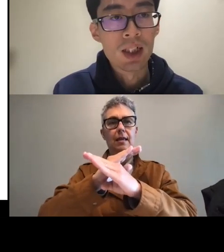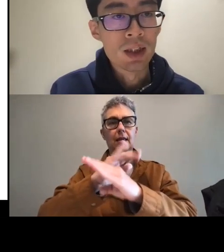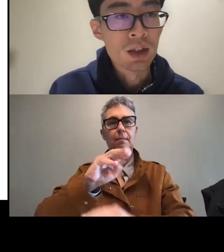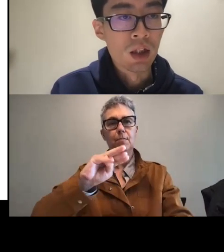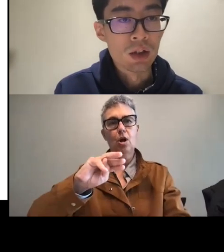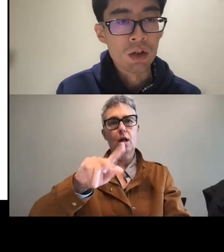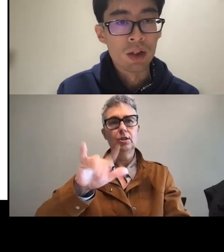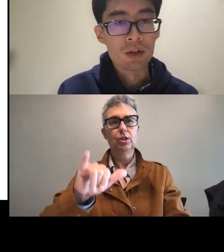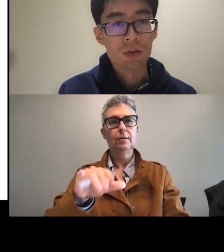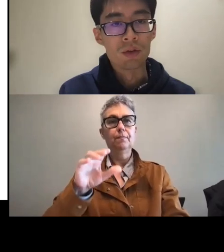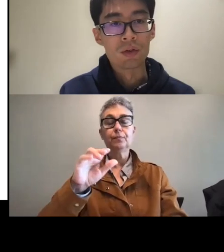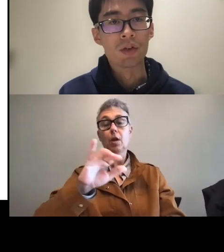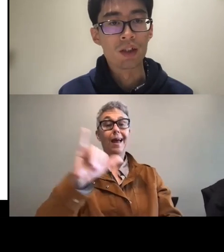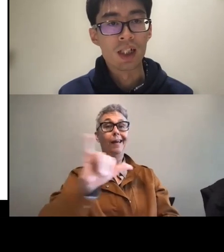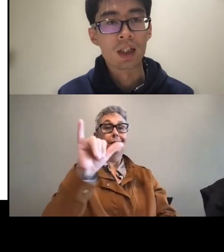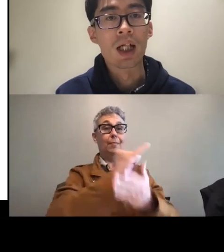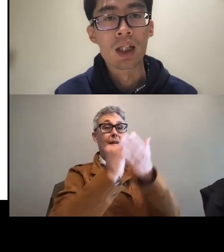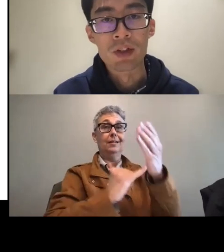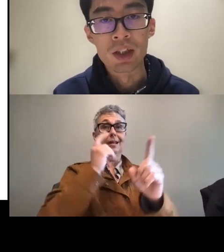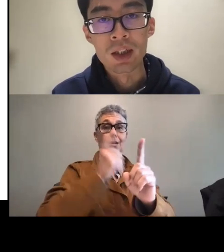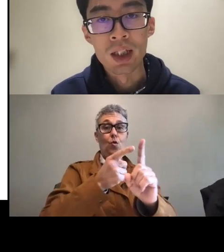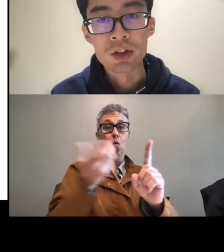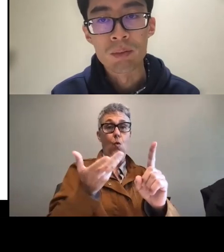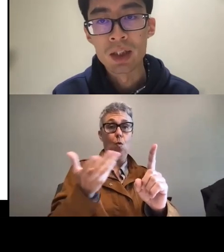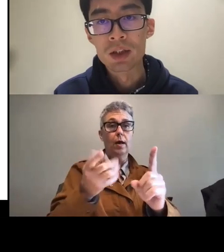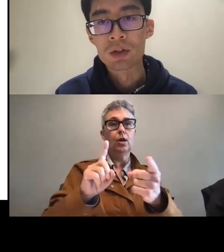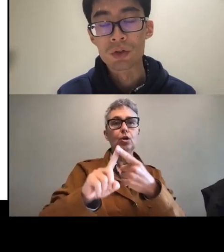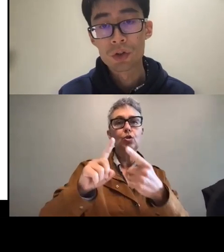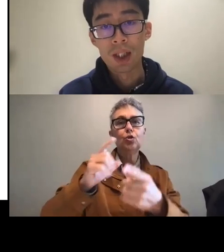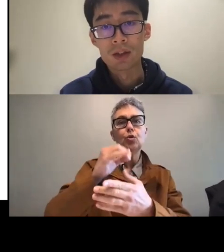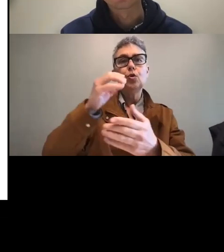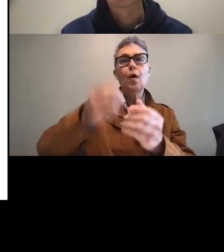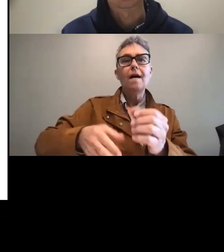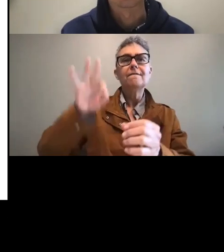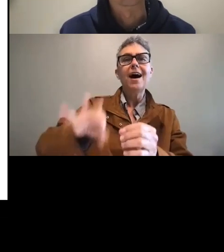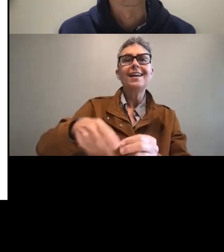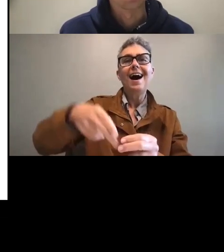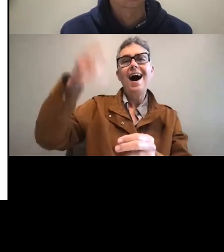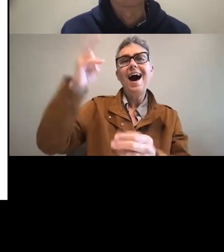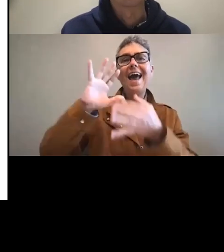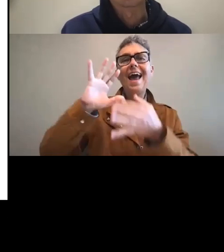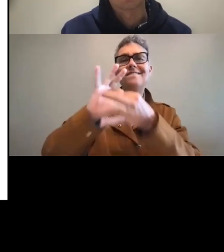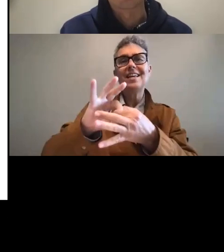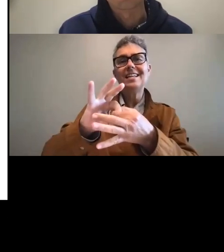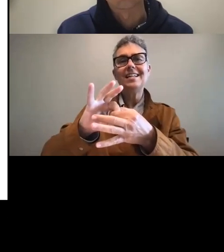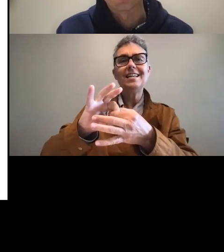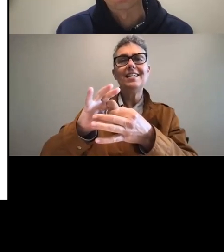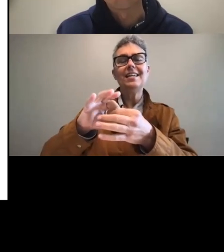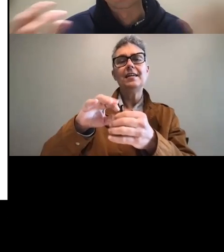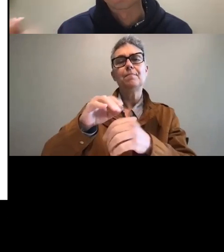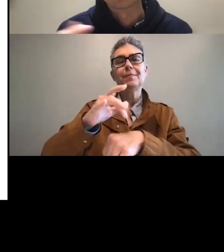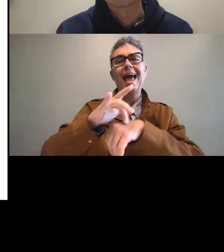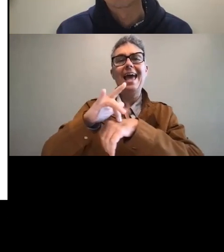antibody design, the goal is to design high affinity antigen binders or neutralizers. Antibodies bind to